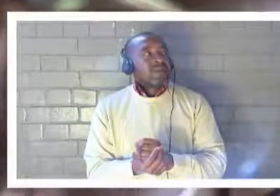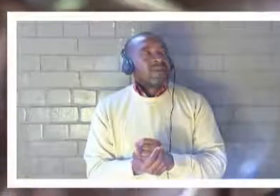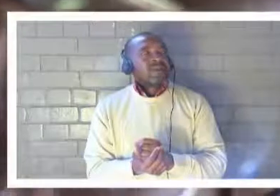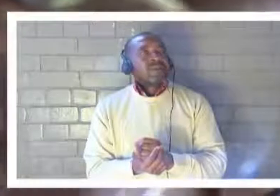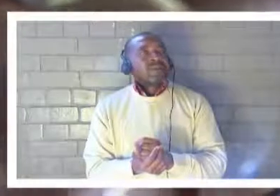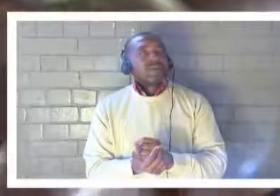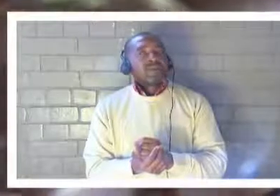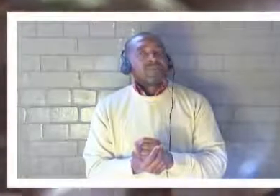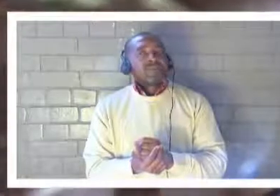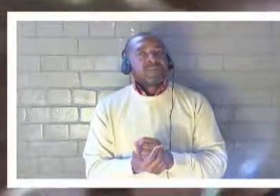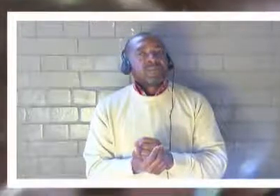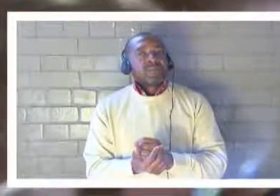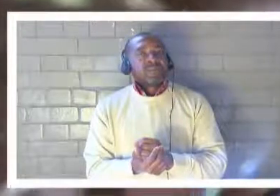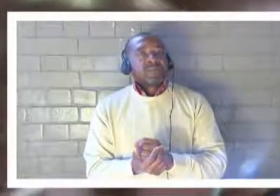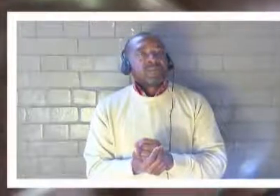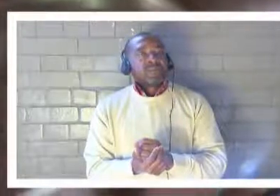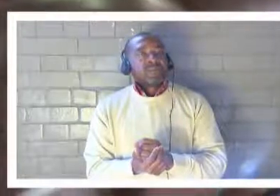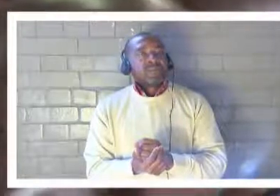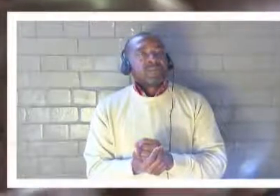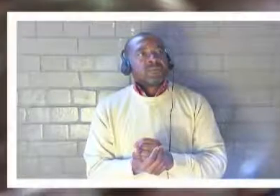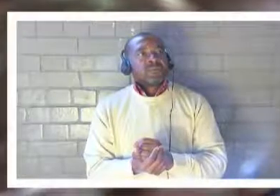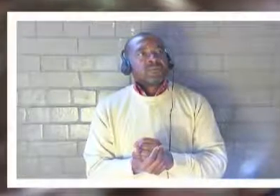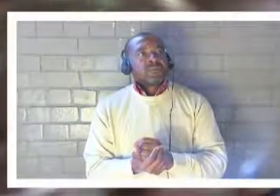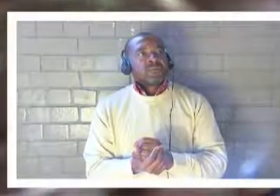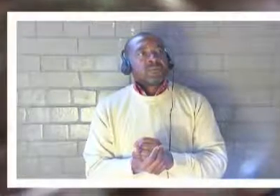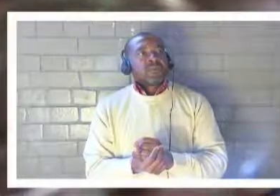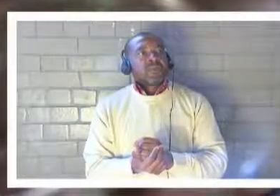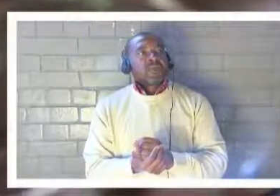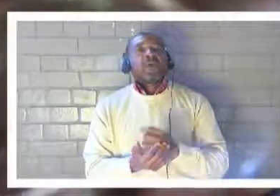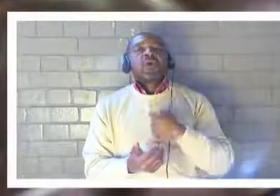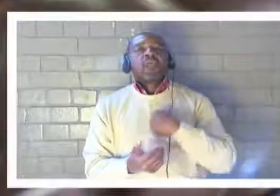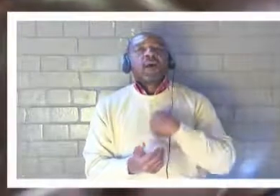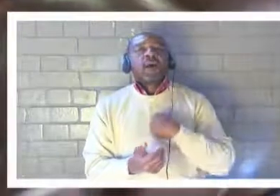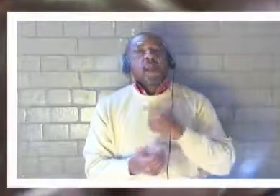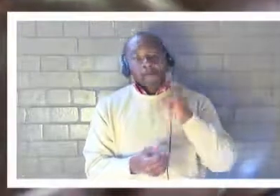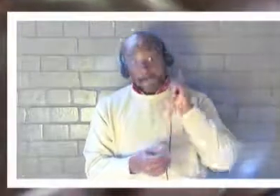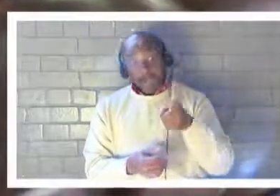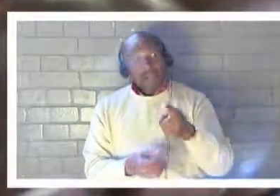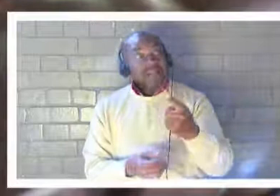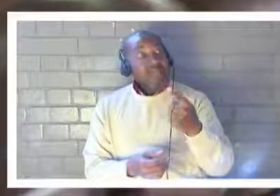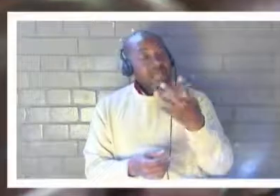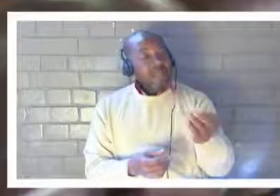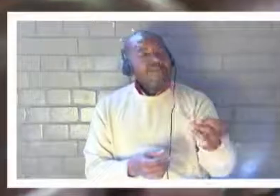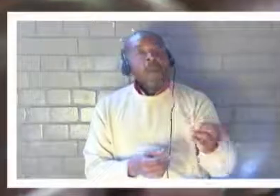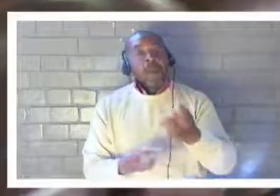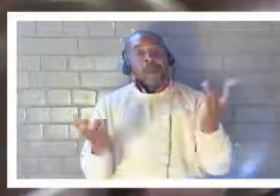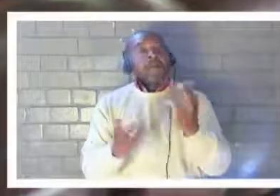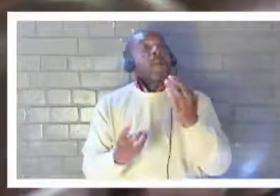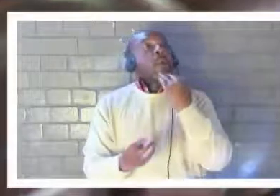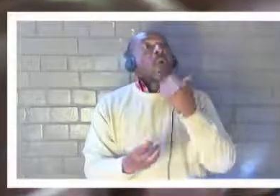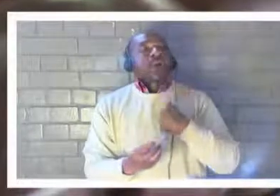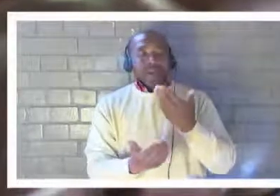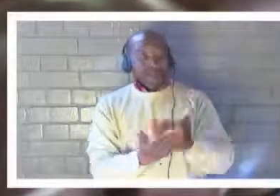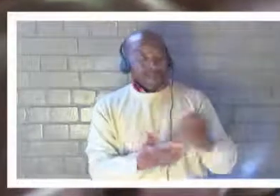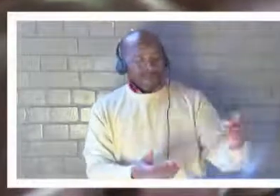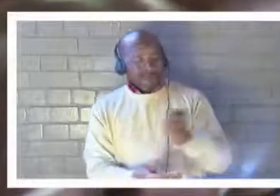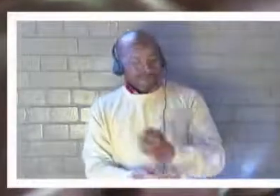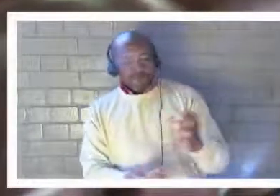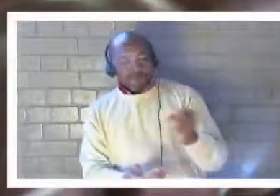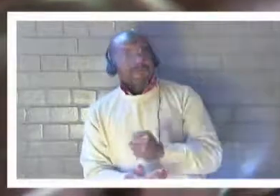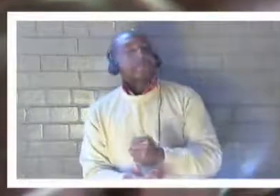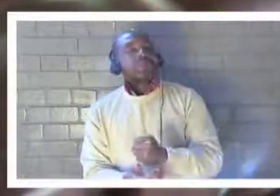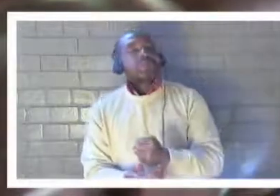to have members appointed, even on lower categories like maybe salary level fives, which is not